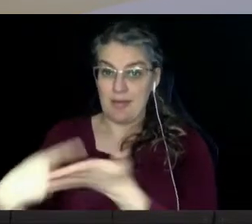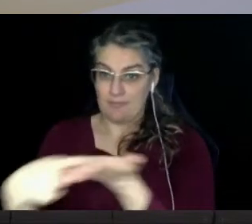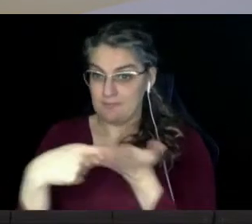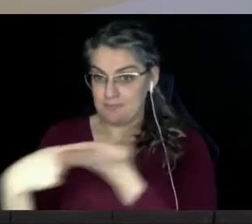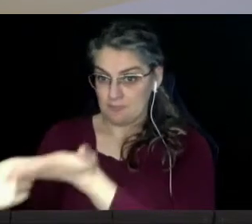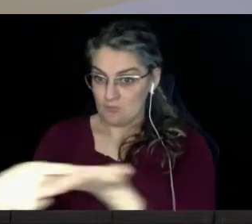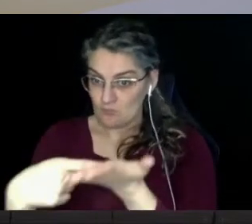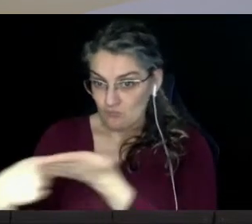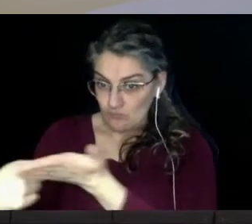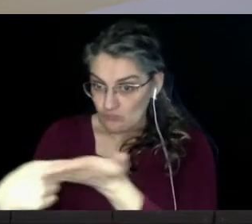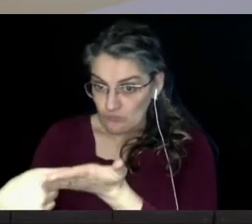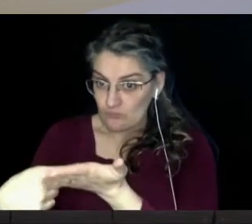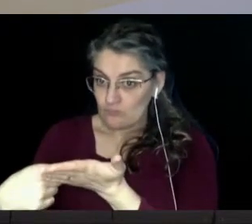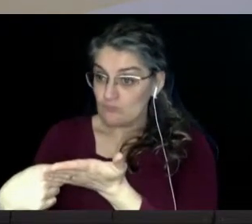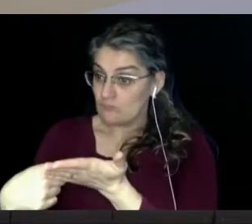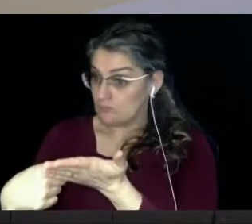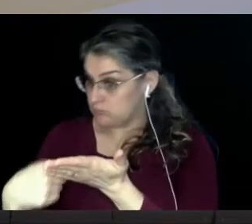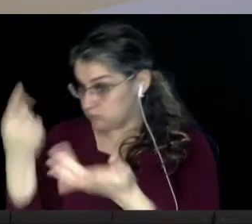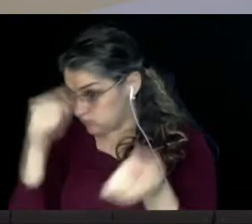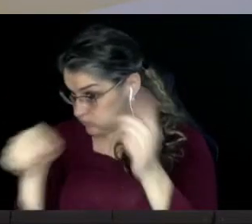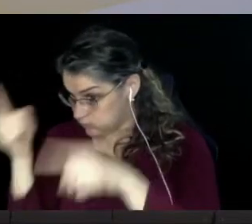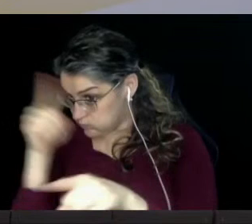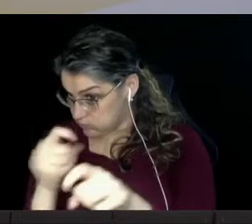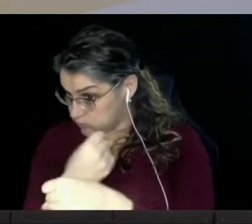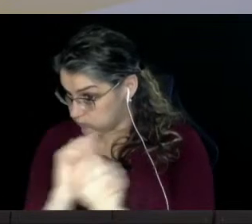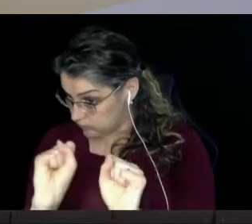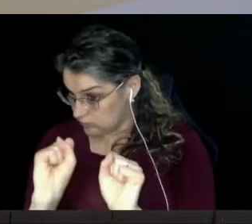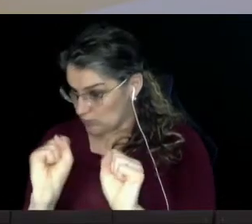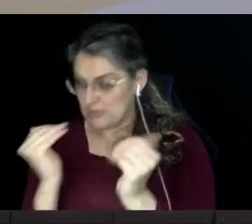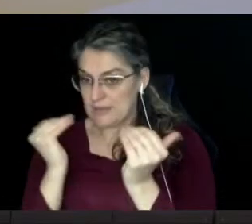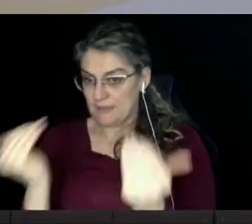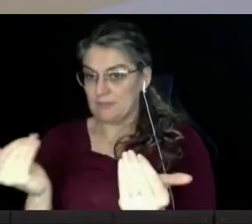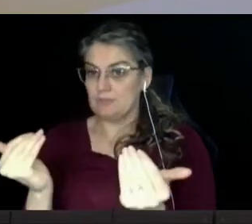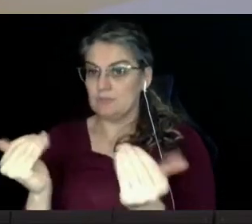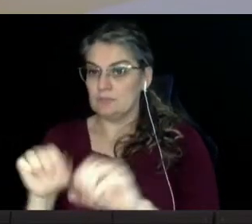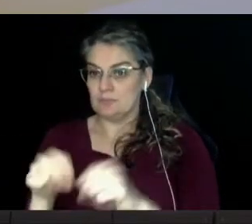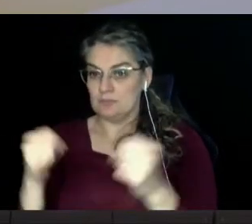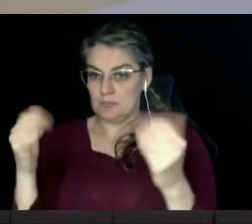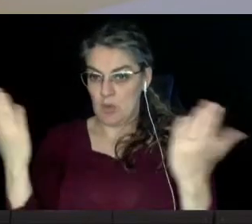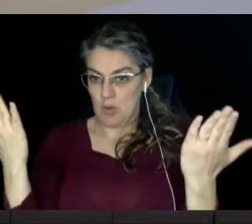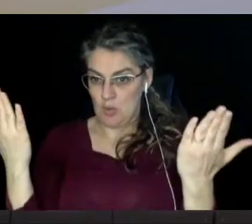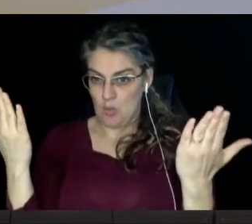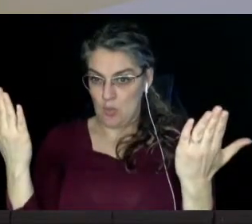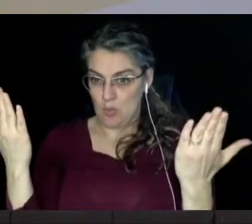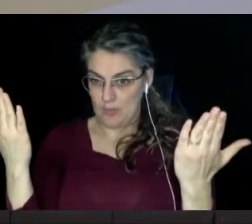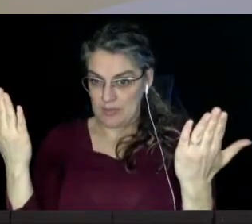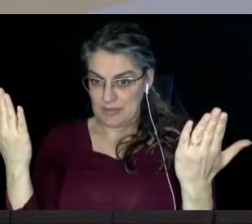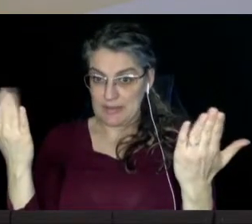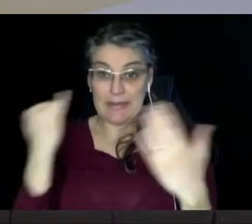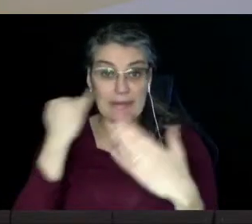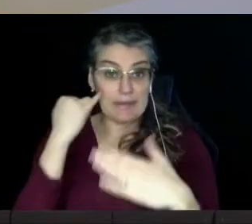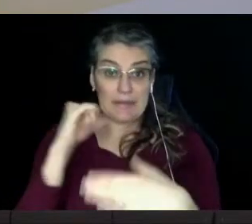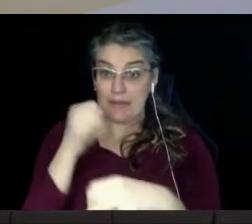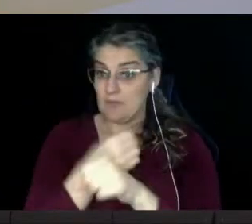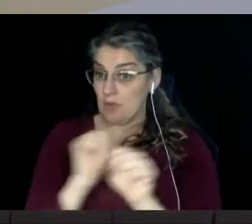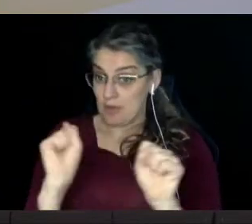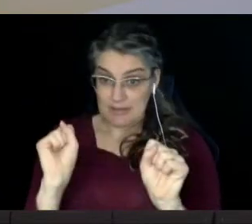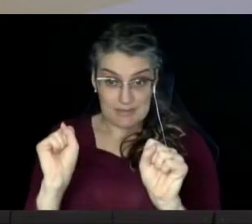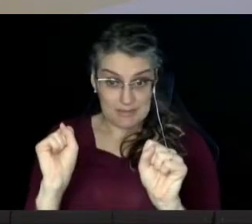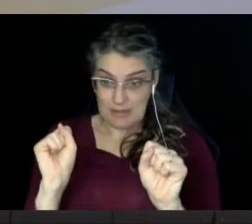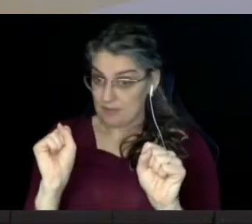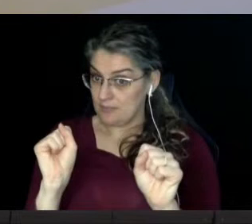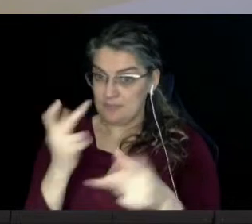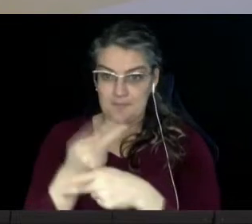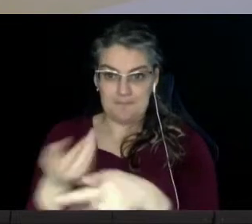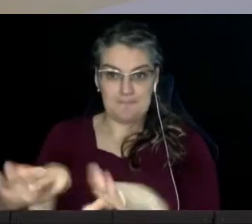the Atlantic chief health officers, and then that information also then going to our premier. So